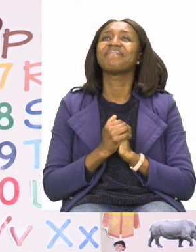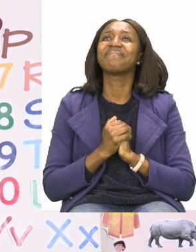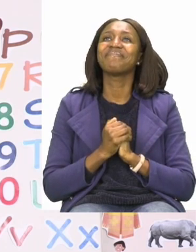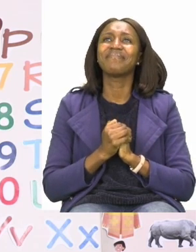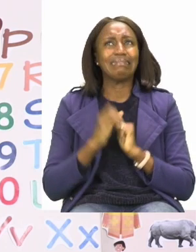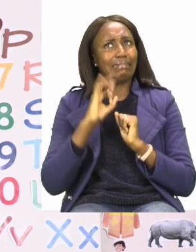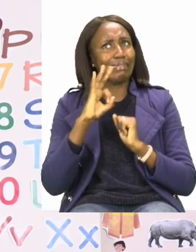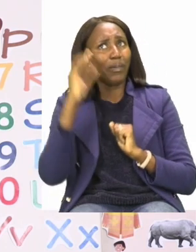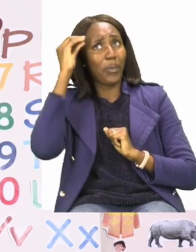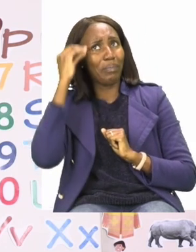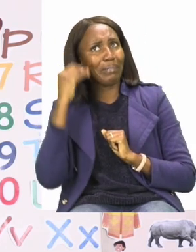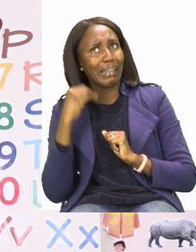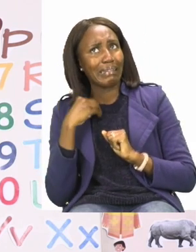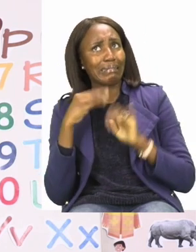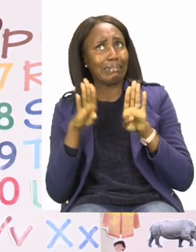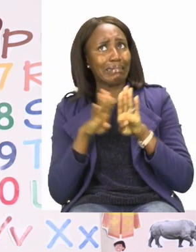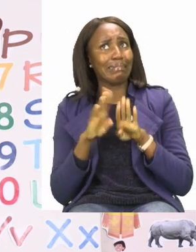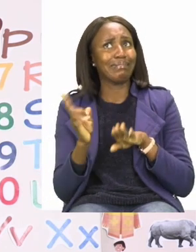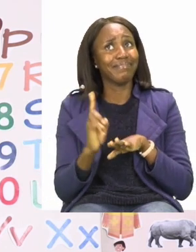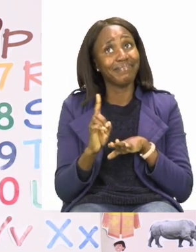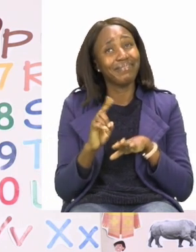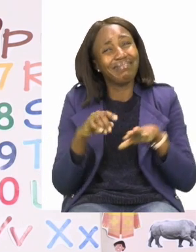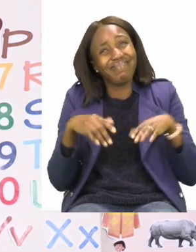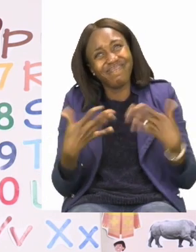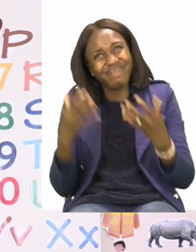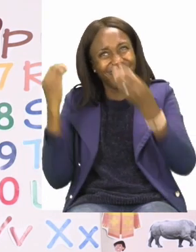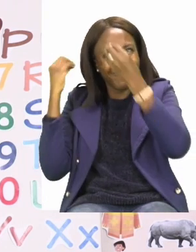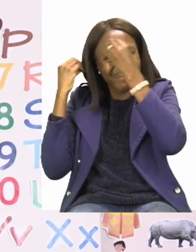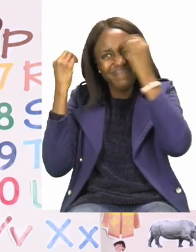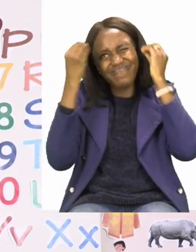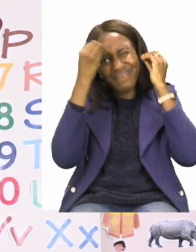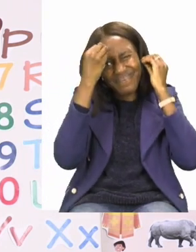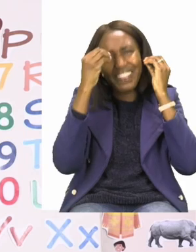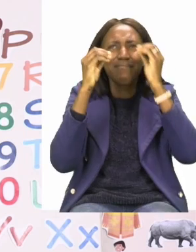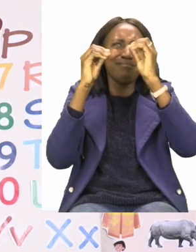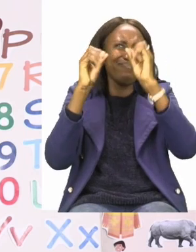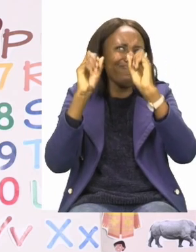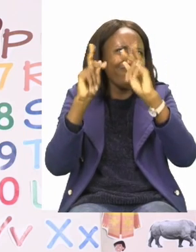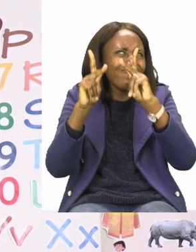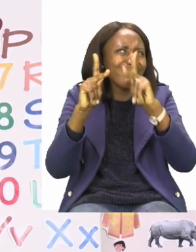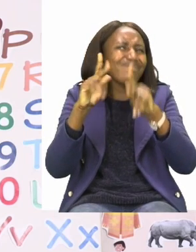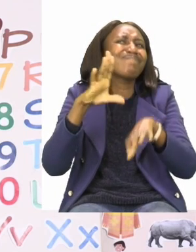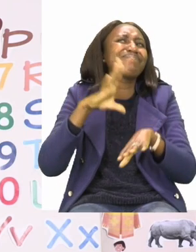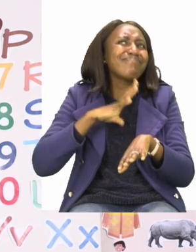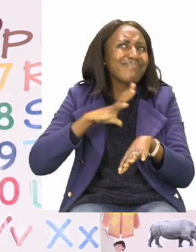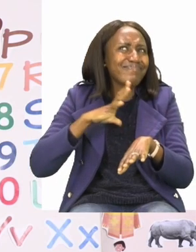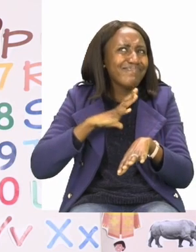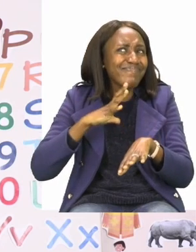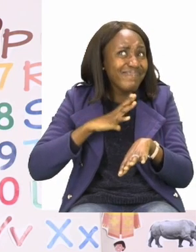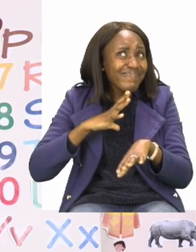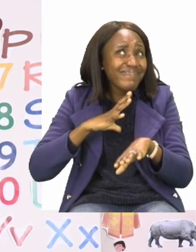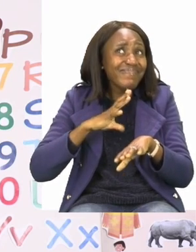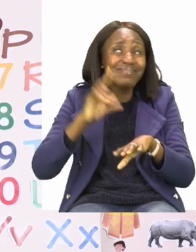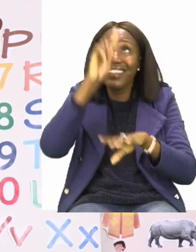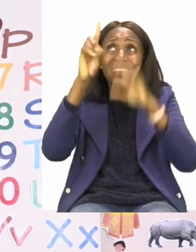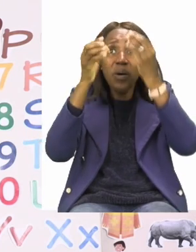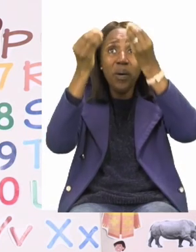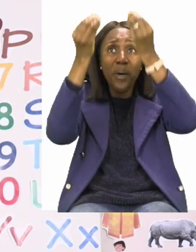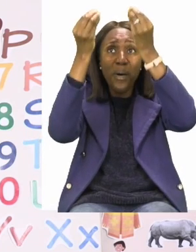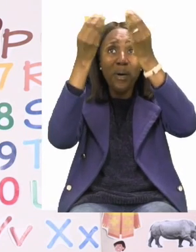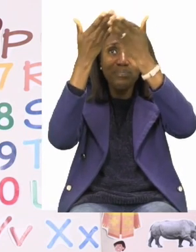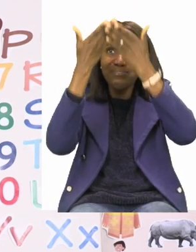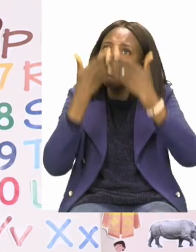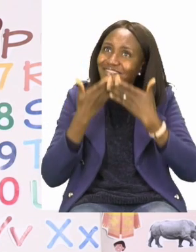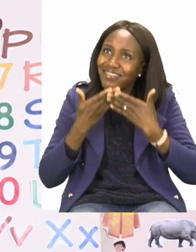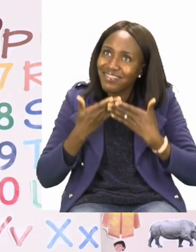not sure what to do, or you got a little bit of confusion from what I was saying, that's okay. You can ask another